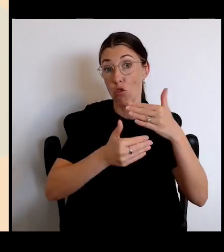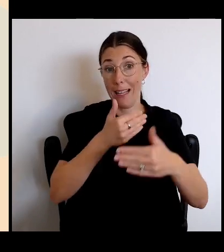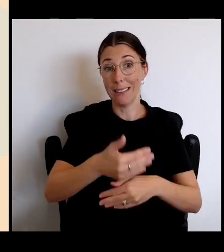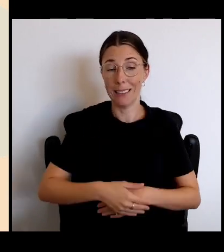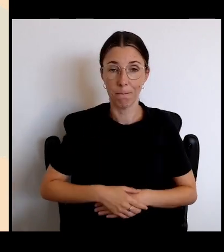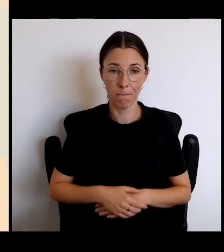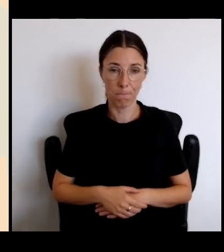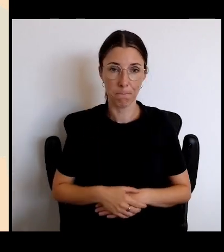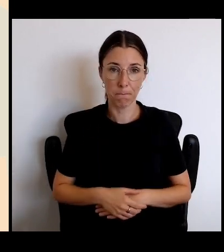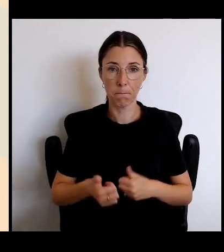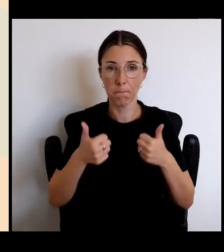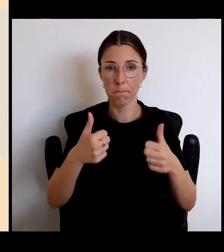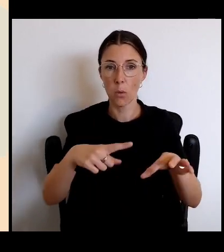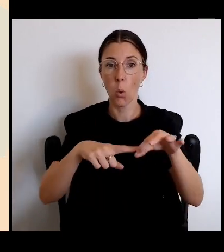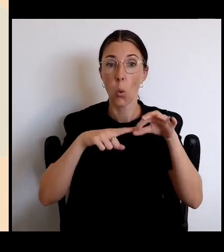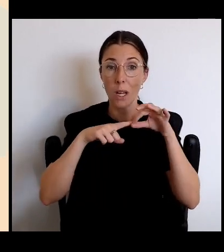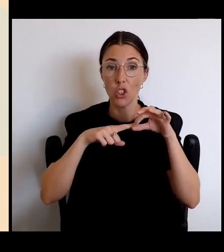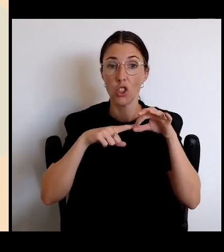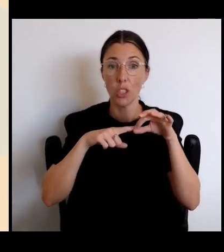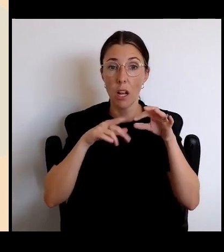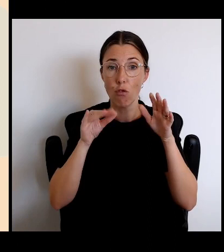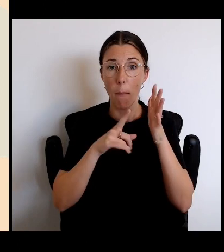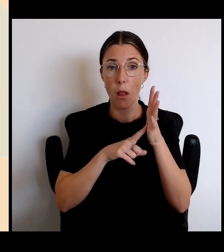Great. Question from Lauren.